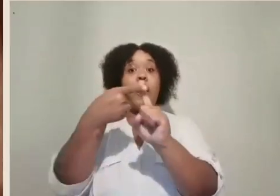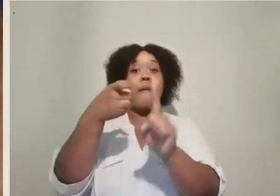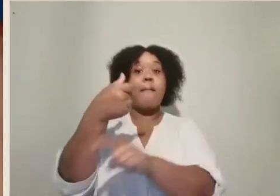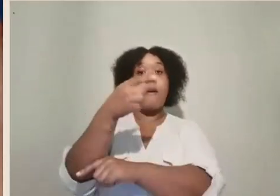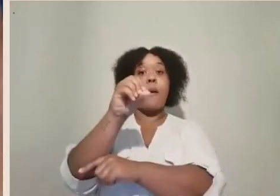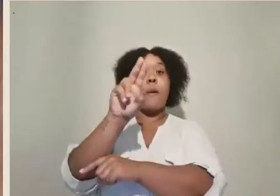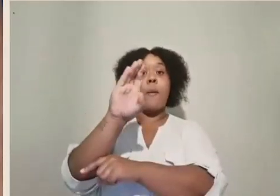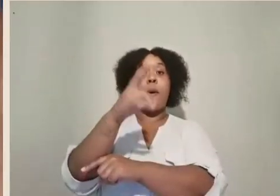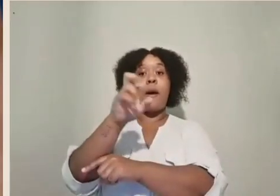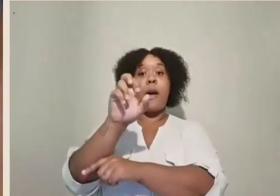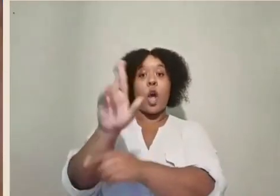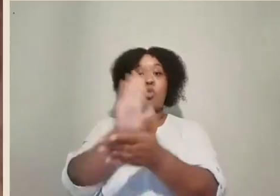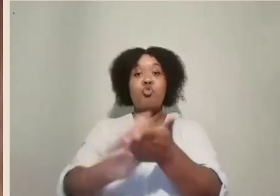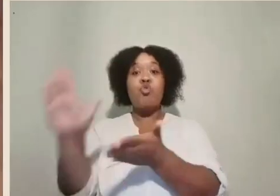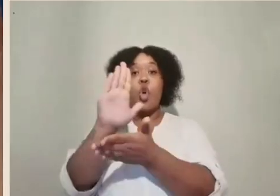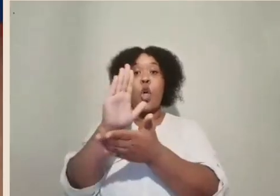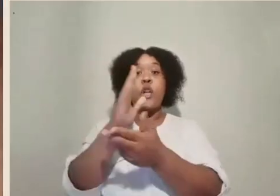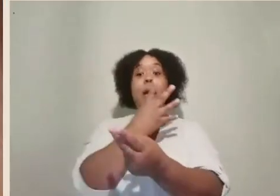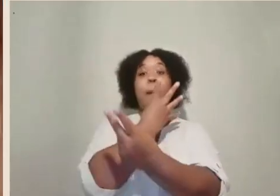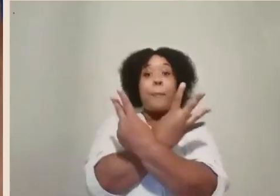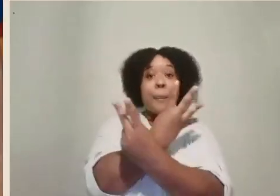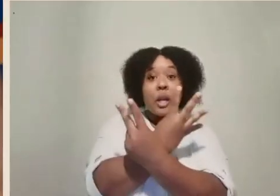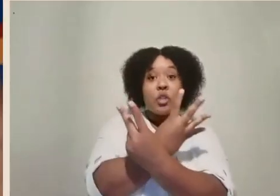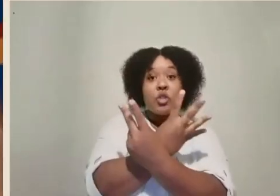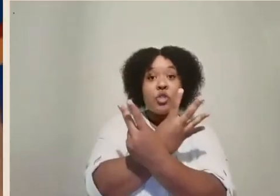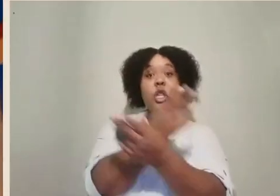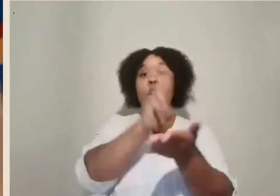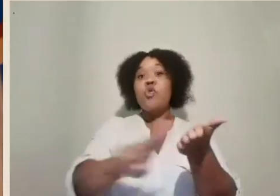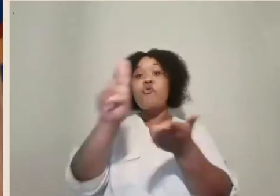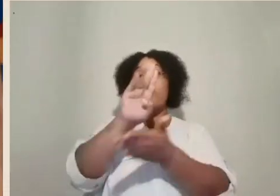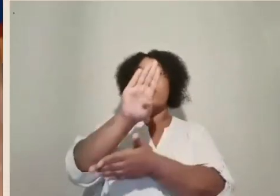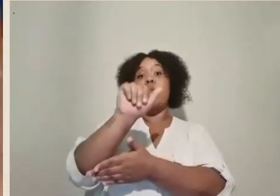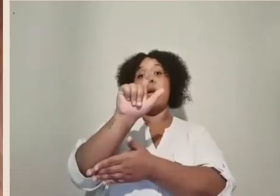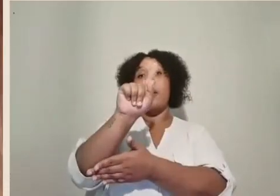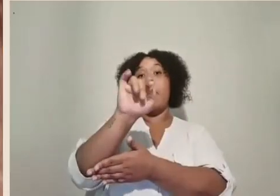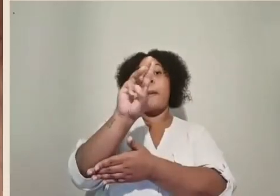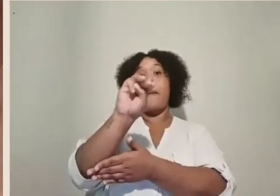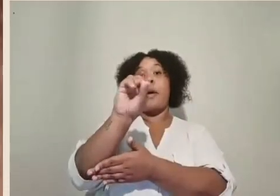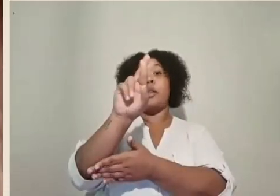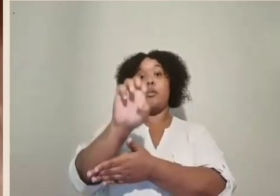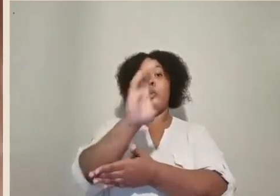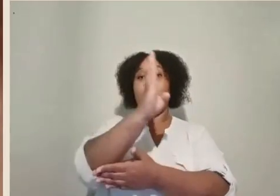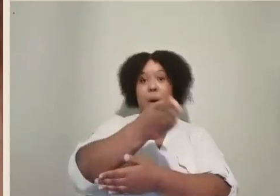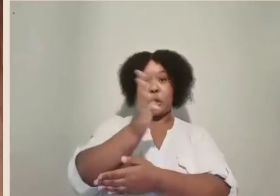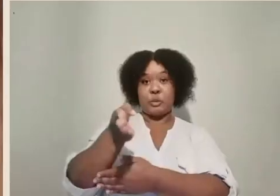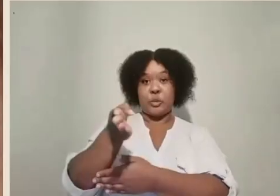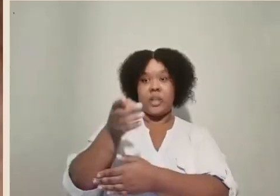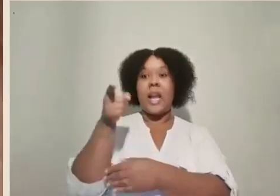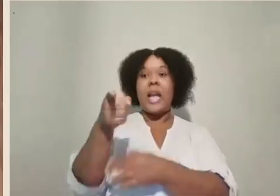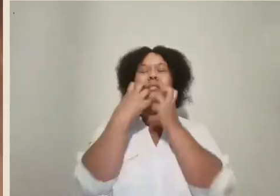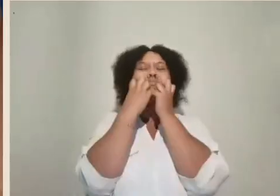College and his MA in counseling from the University of Baltimore. Omari is a passionate